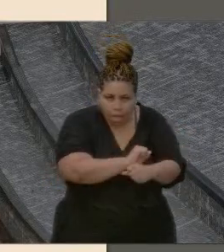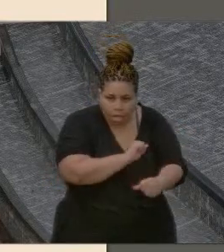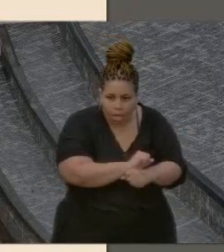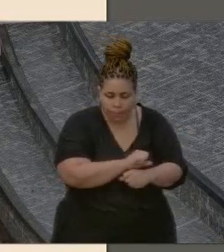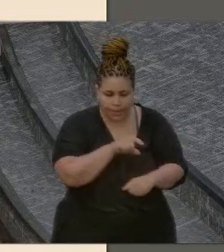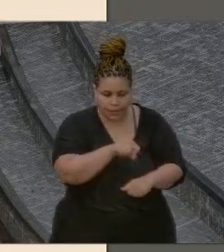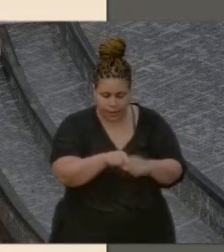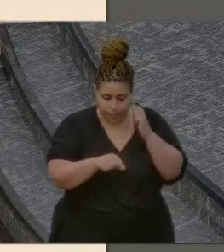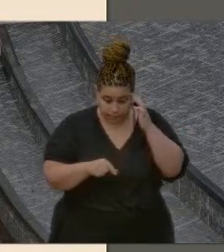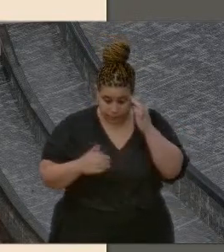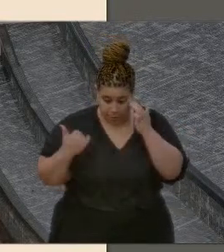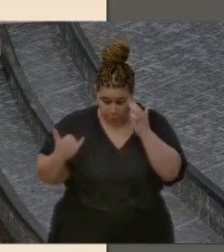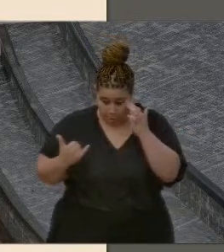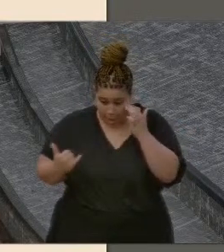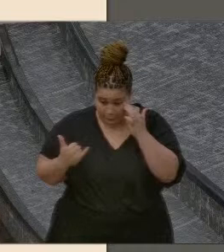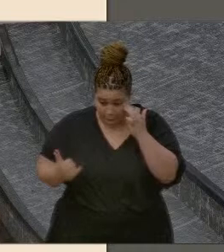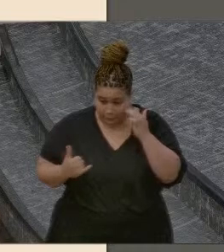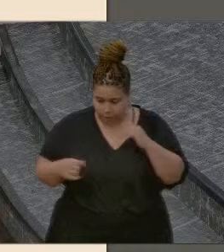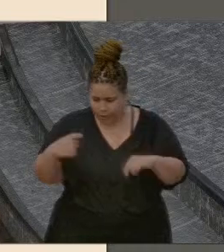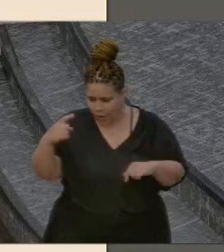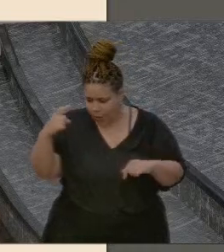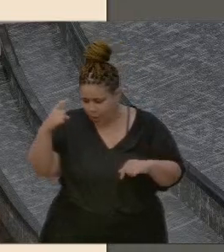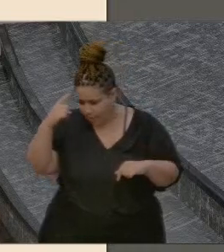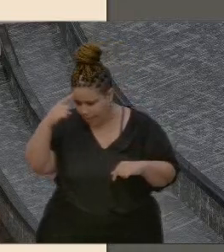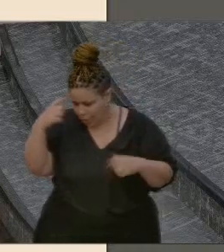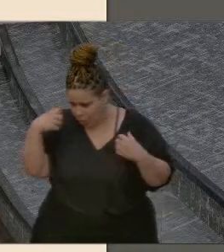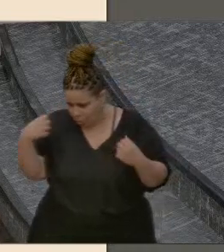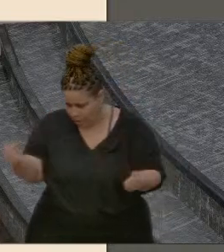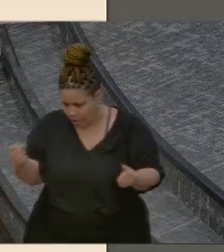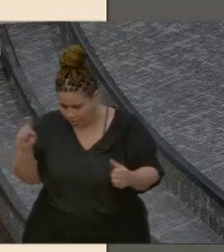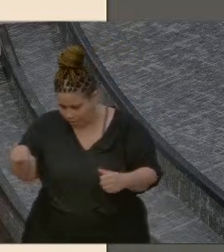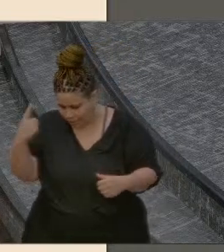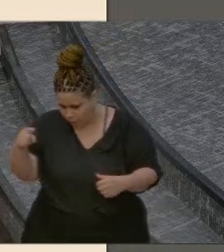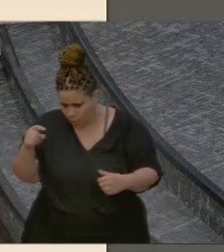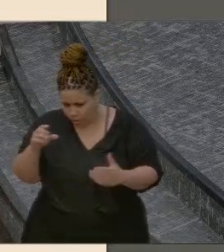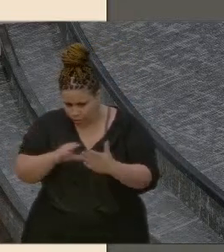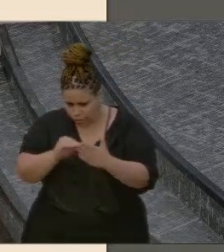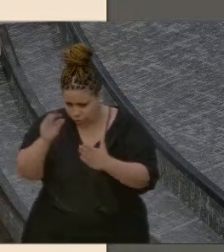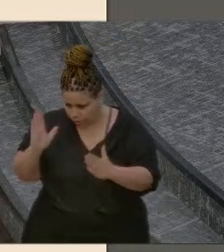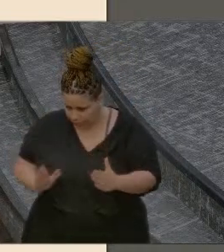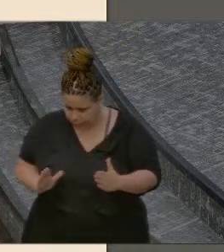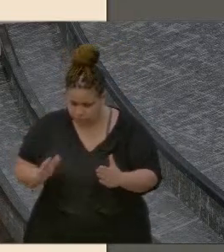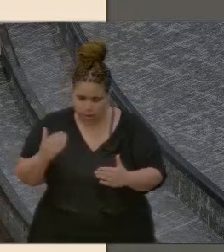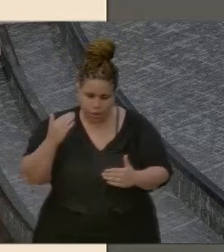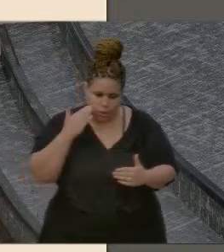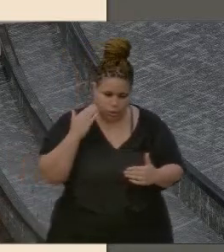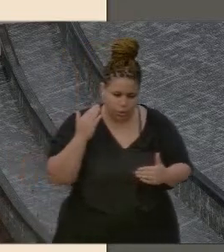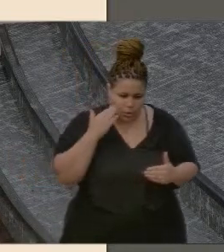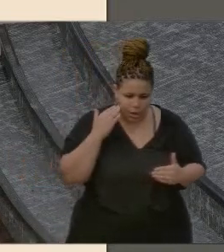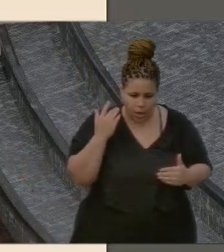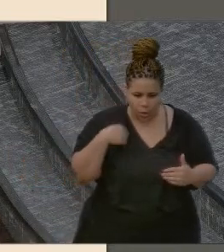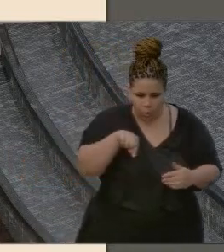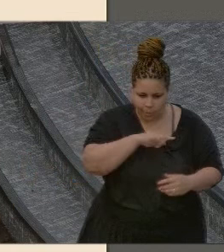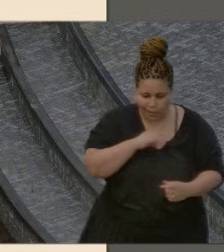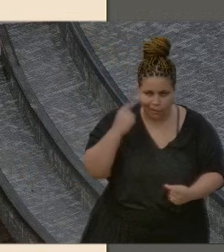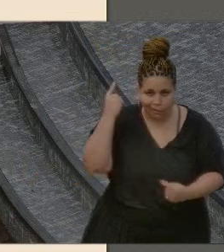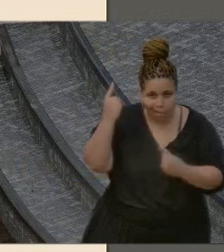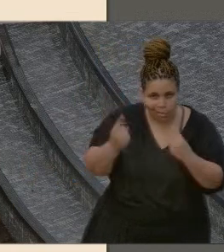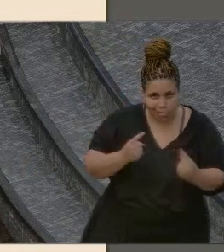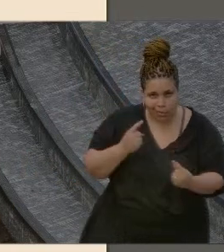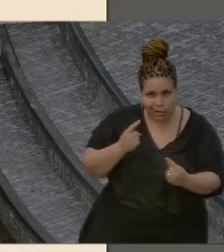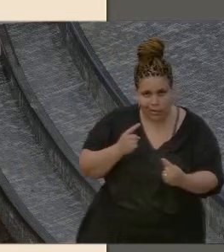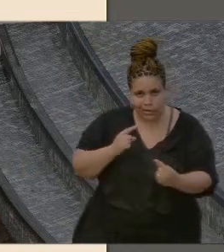heightened mental health needs for students, in an era where we are thinking of